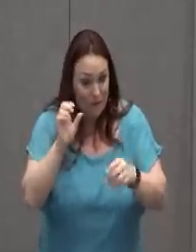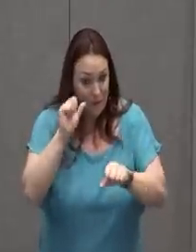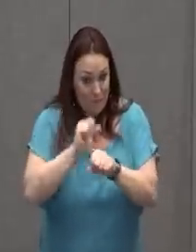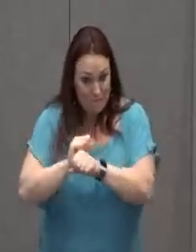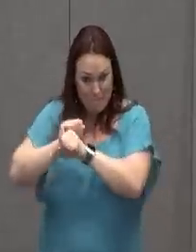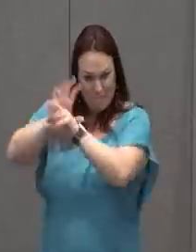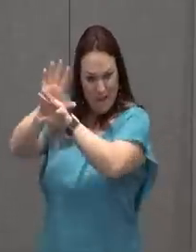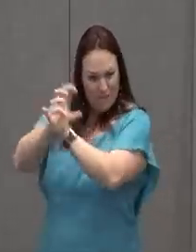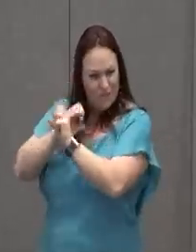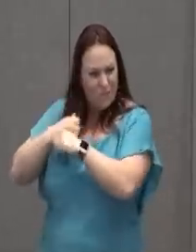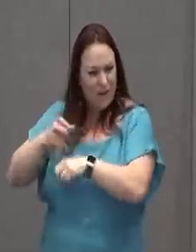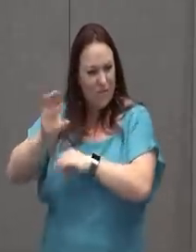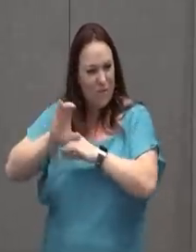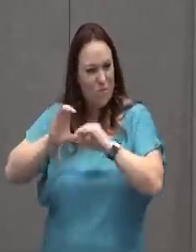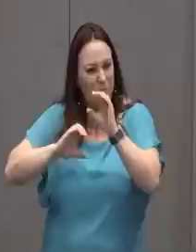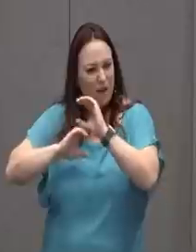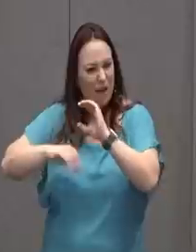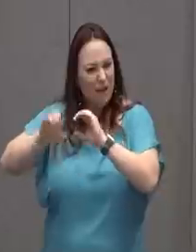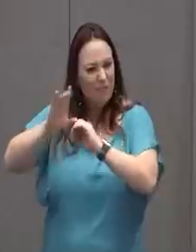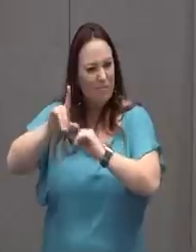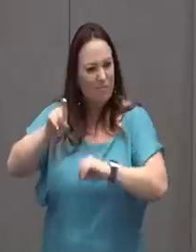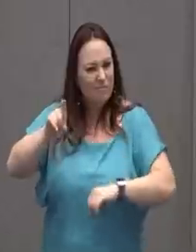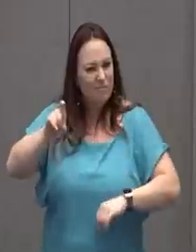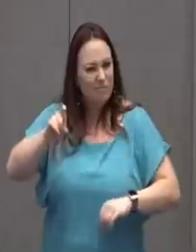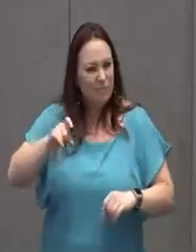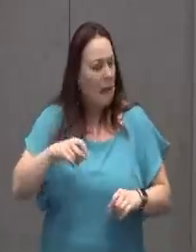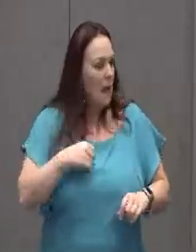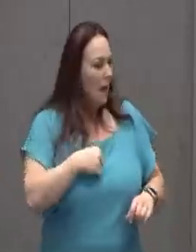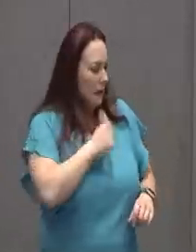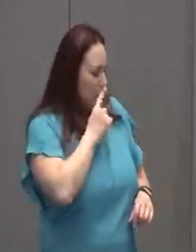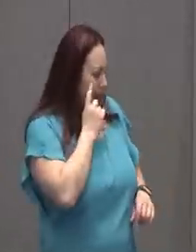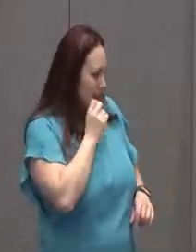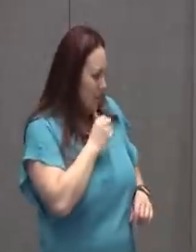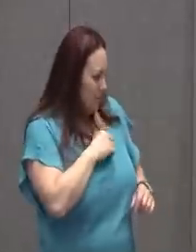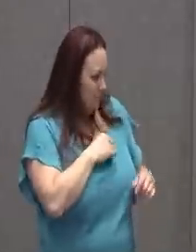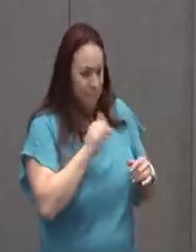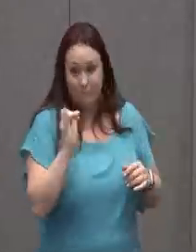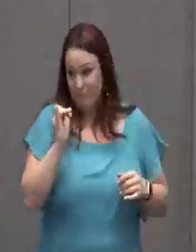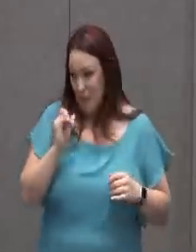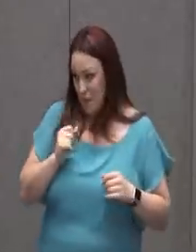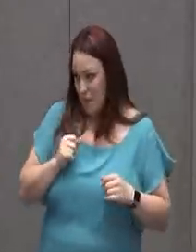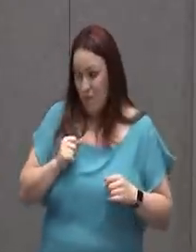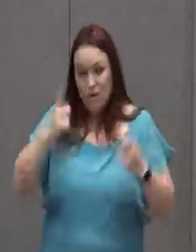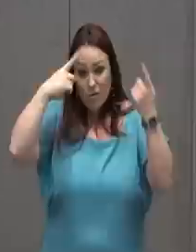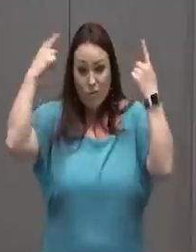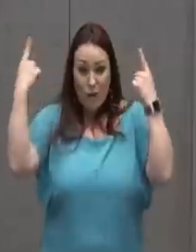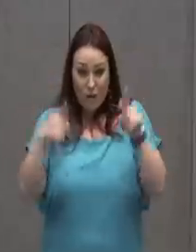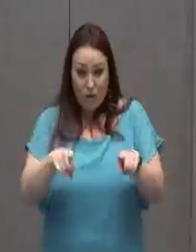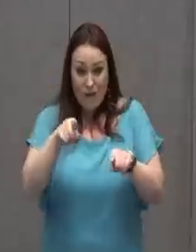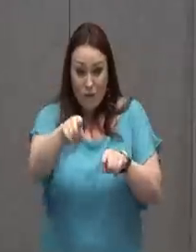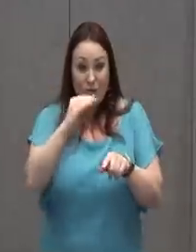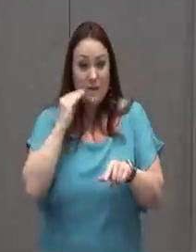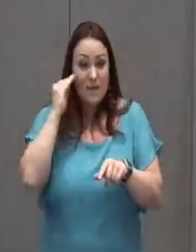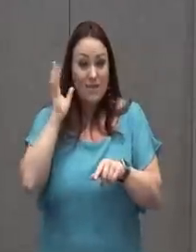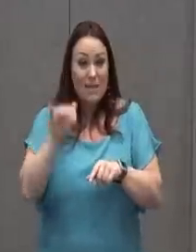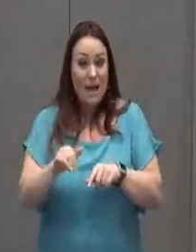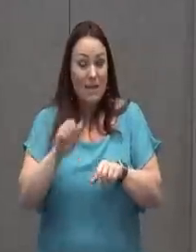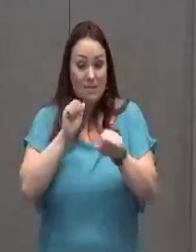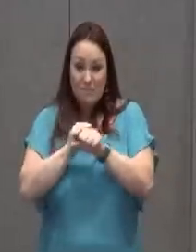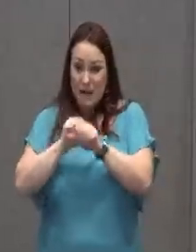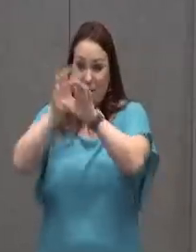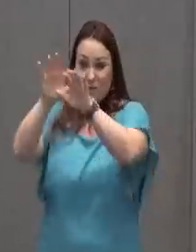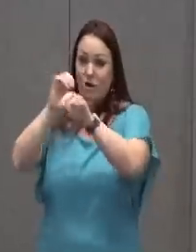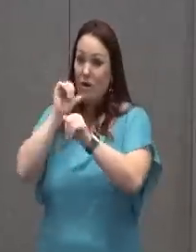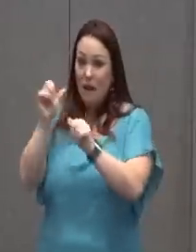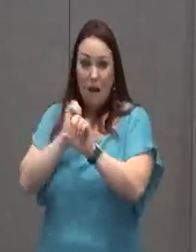out of bricks? I don't think so. I don't think so either. So do we all agree, even you at home, that mountains are not made